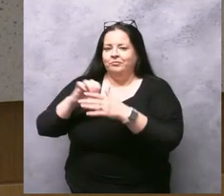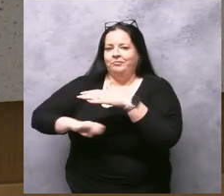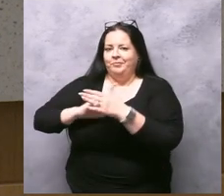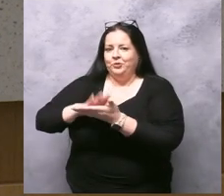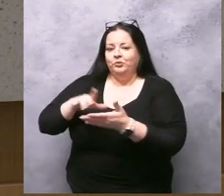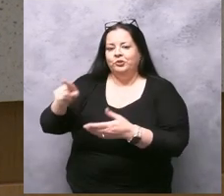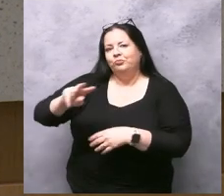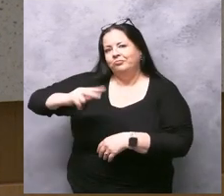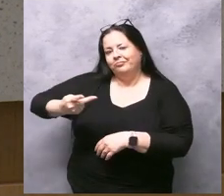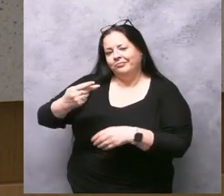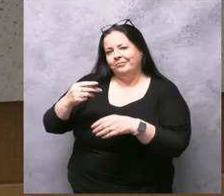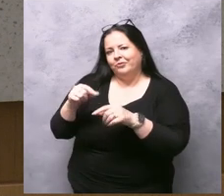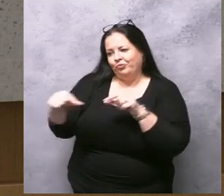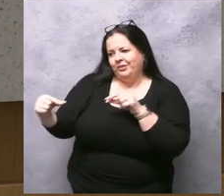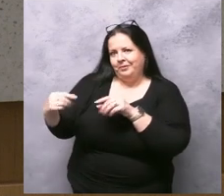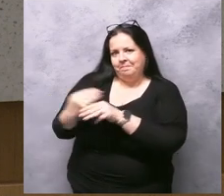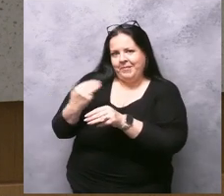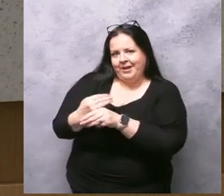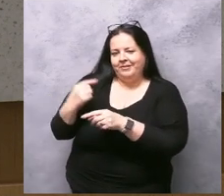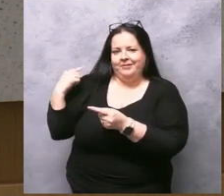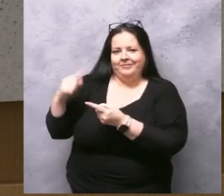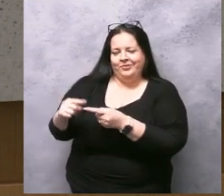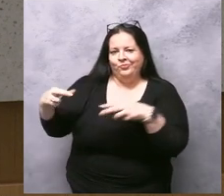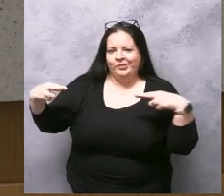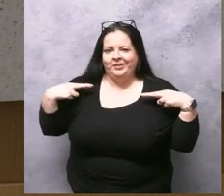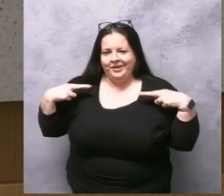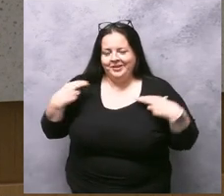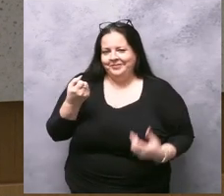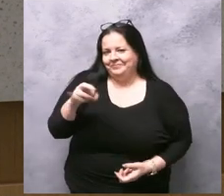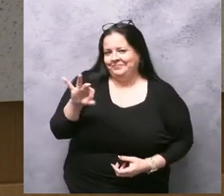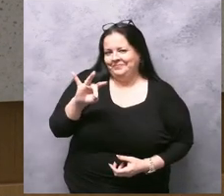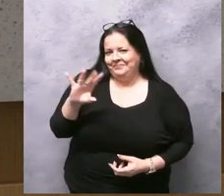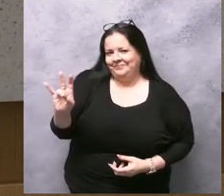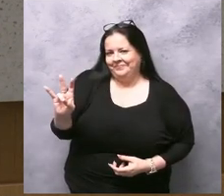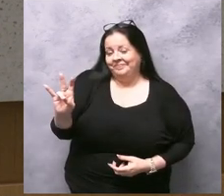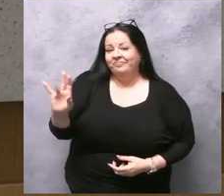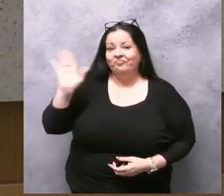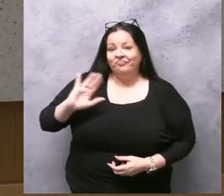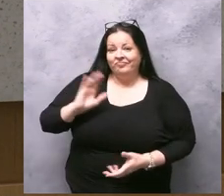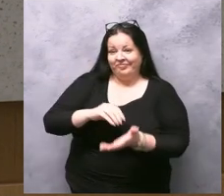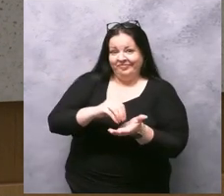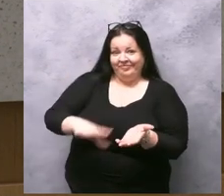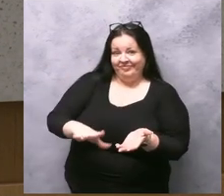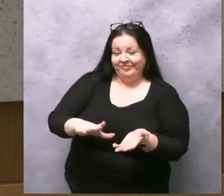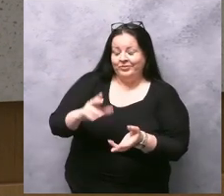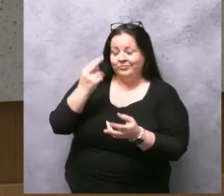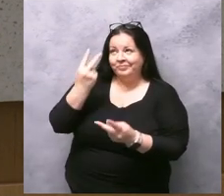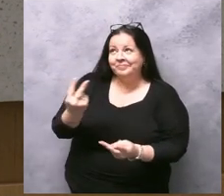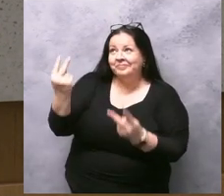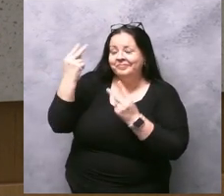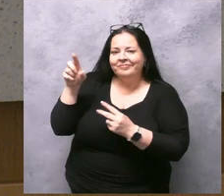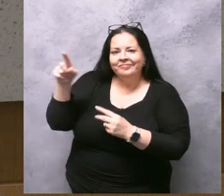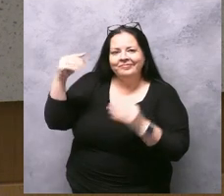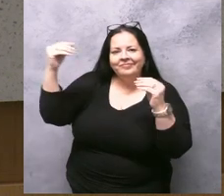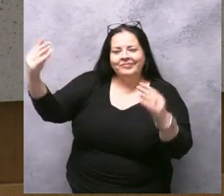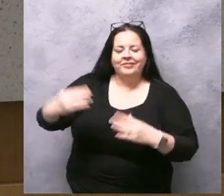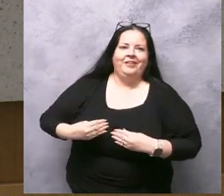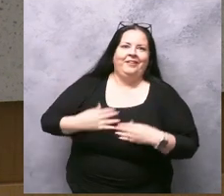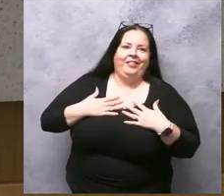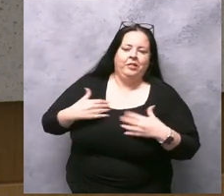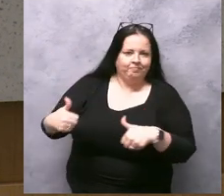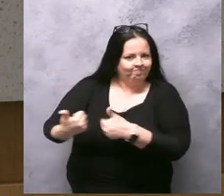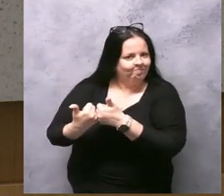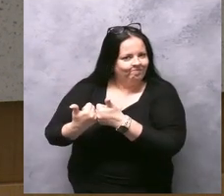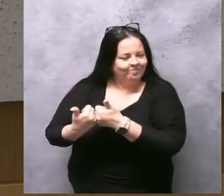a second grade math teacher until her retirement in 1987. Former students remember her as a teacher who inspired and challenged